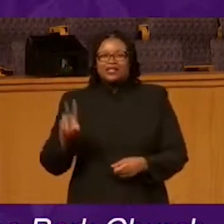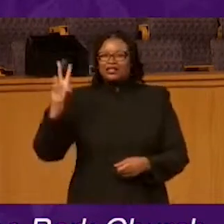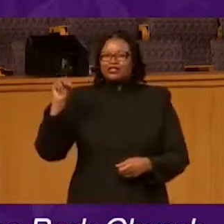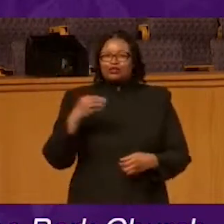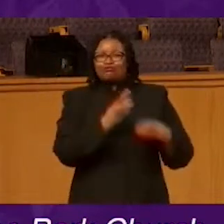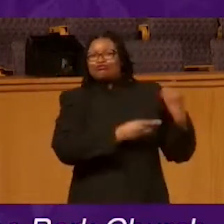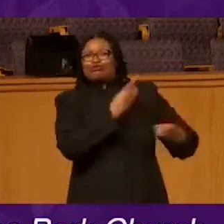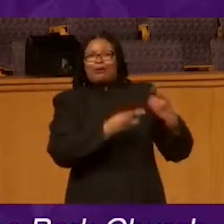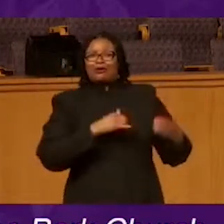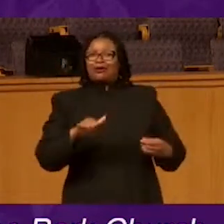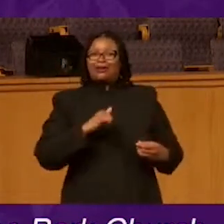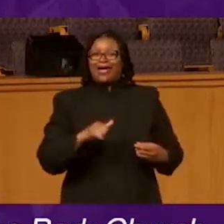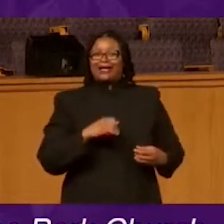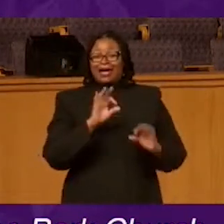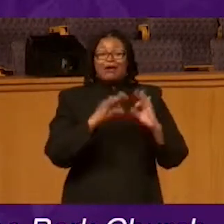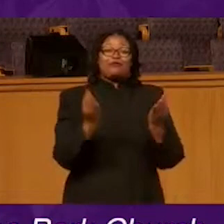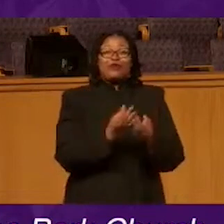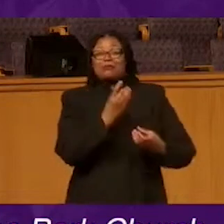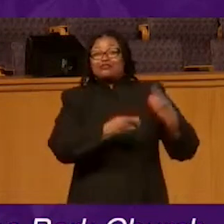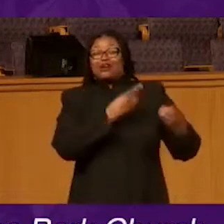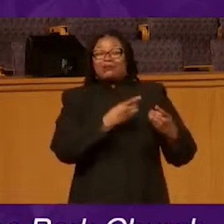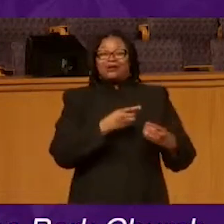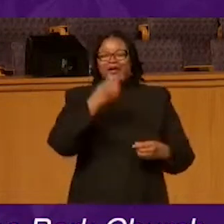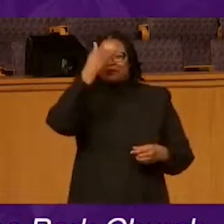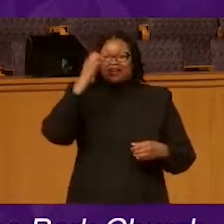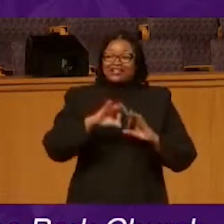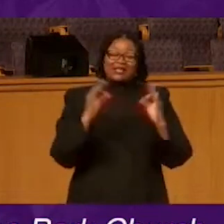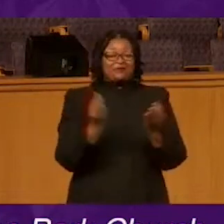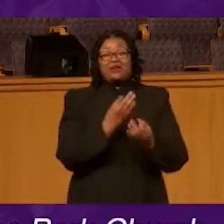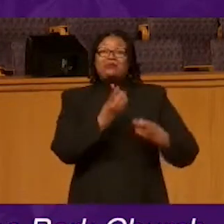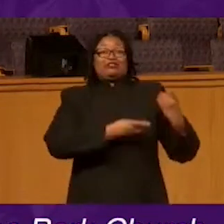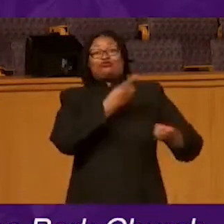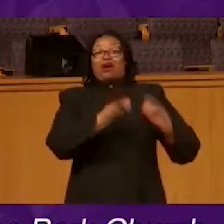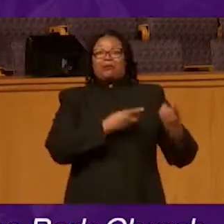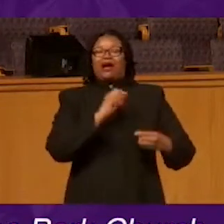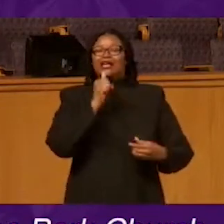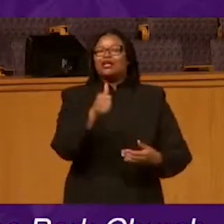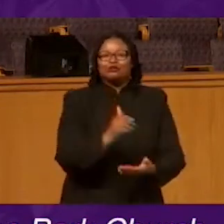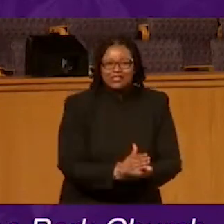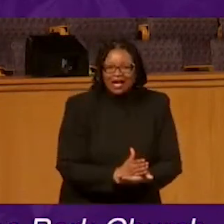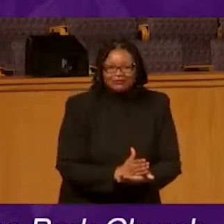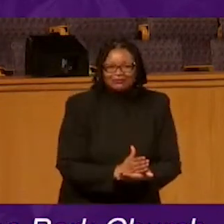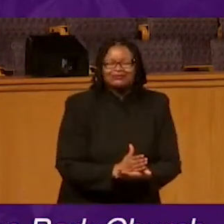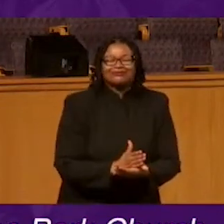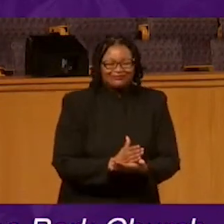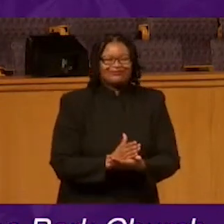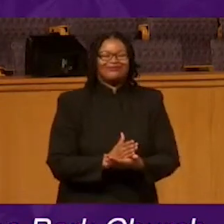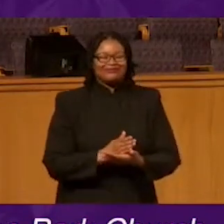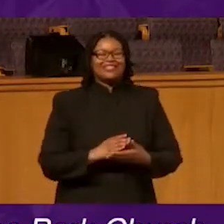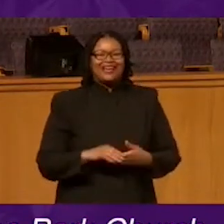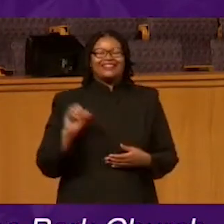family drama, because family drama don't stop."